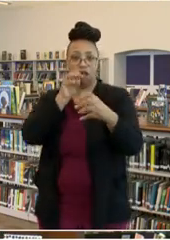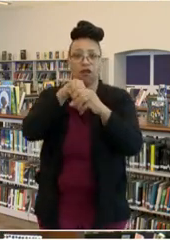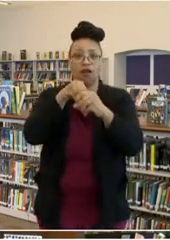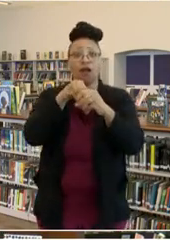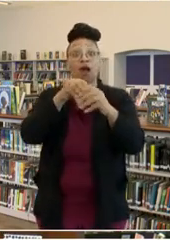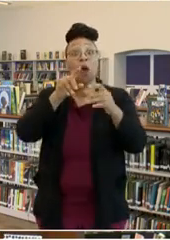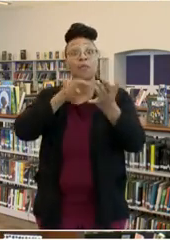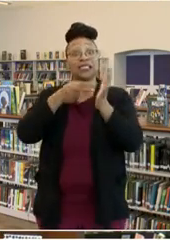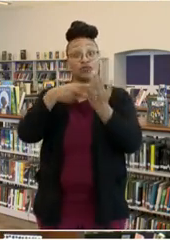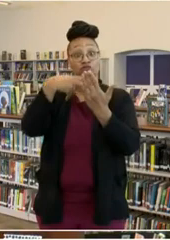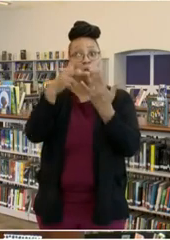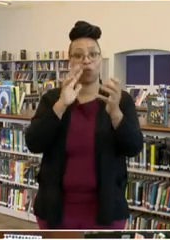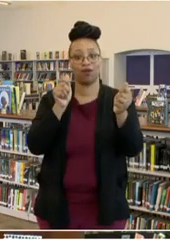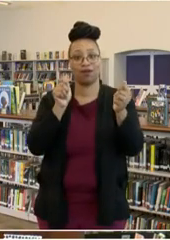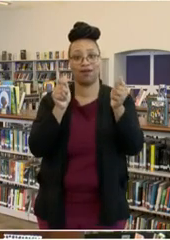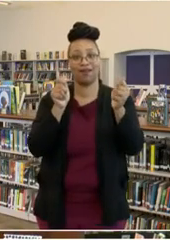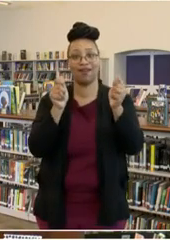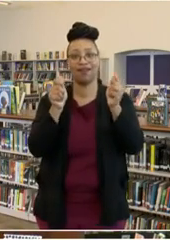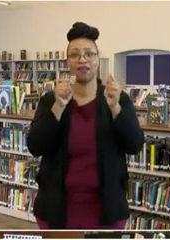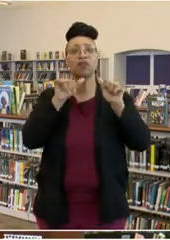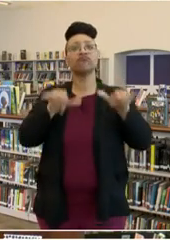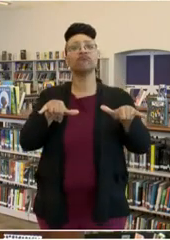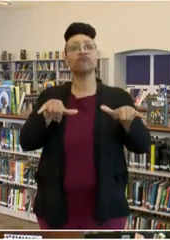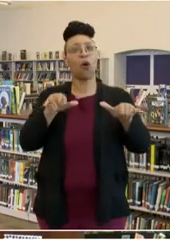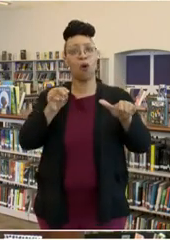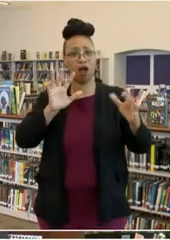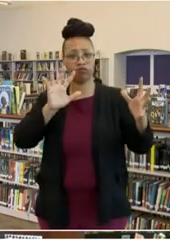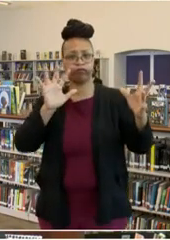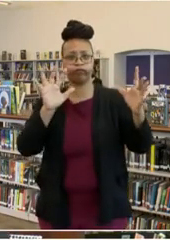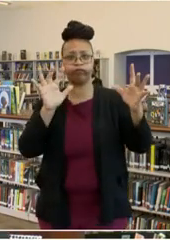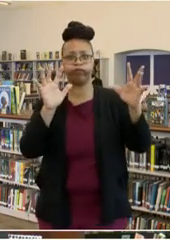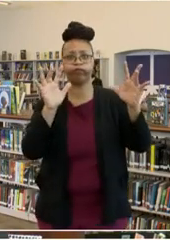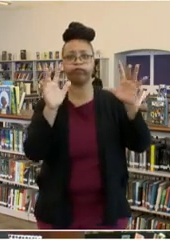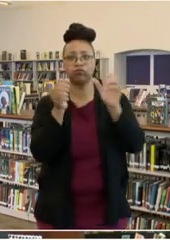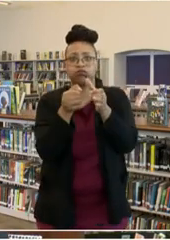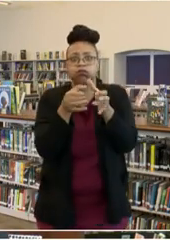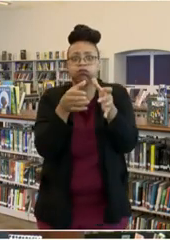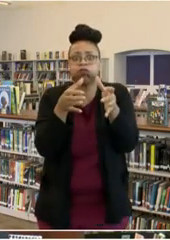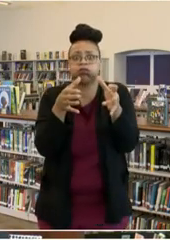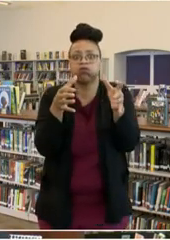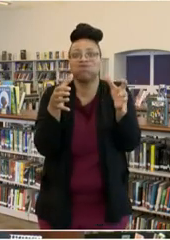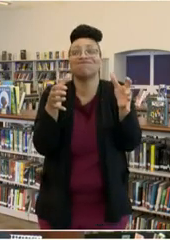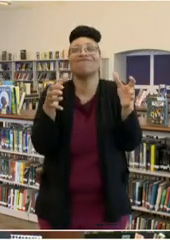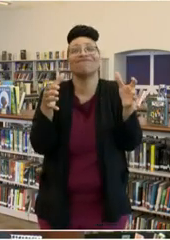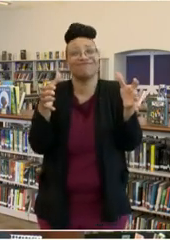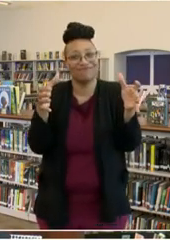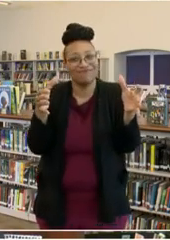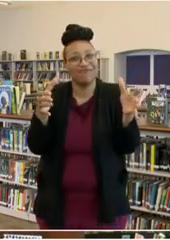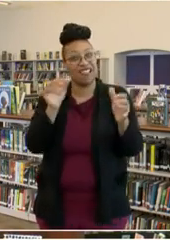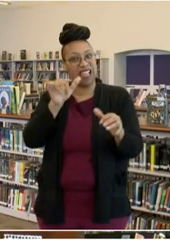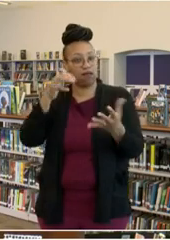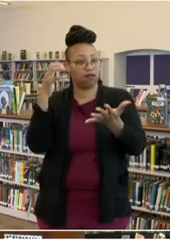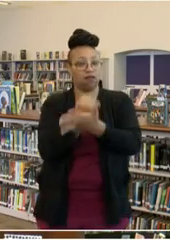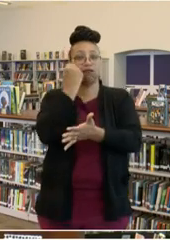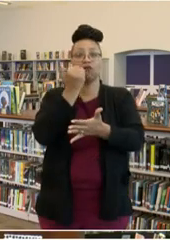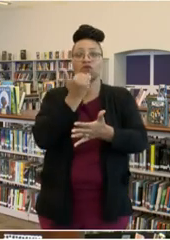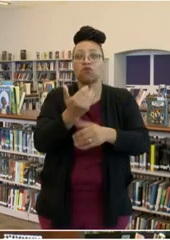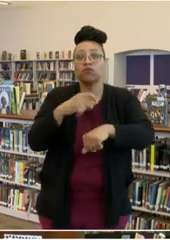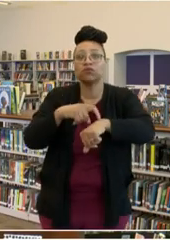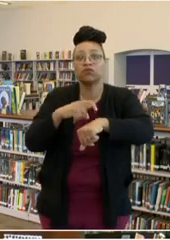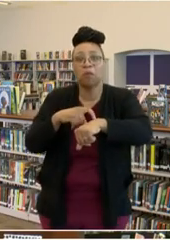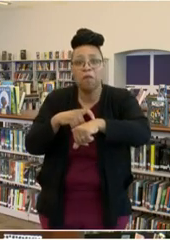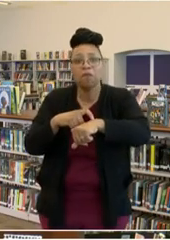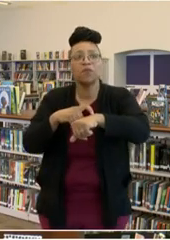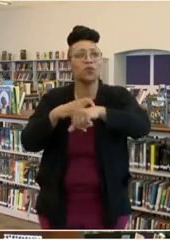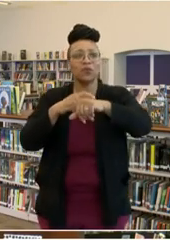students are receiving services or math or literacy. So it's a great time to win the day for our students and our recovery. And I'm really grateful that